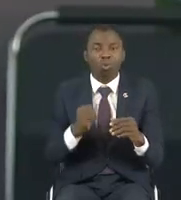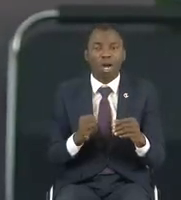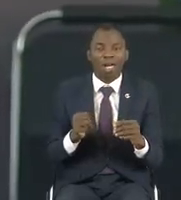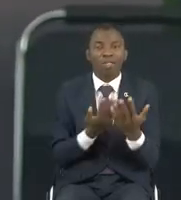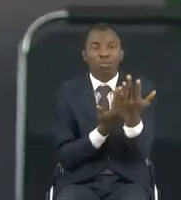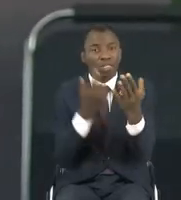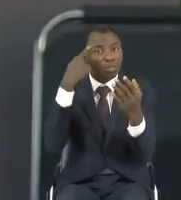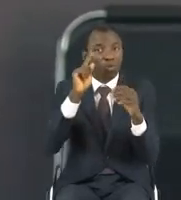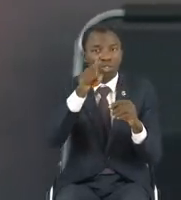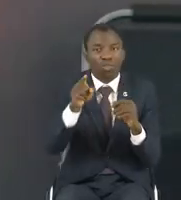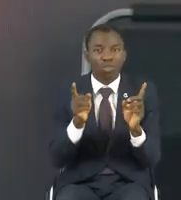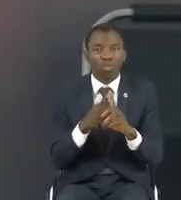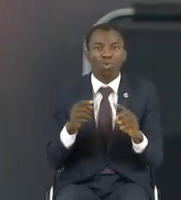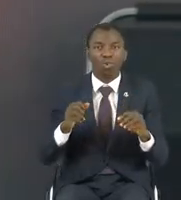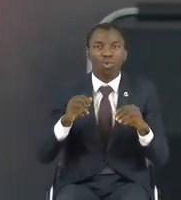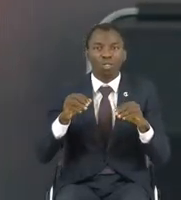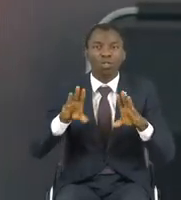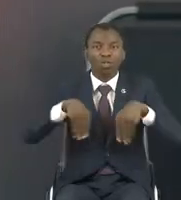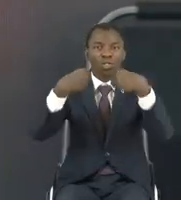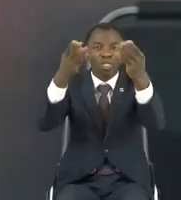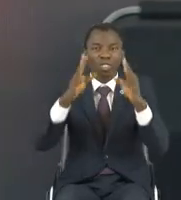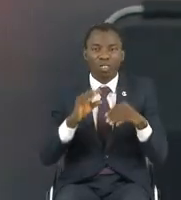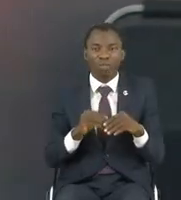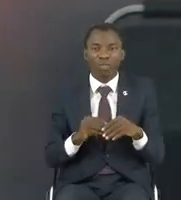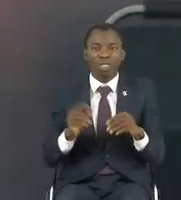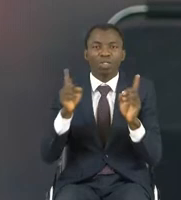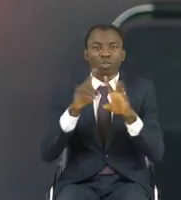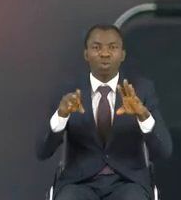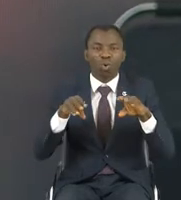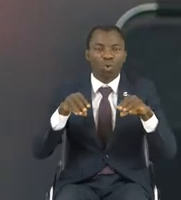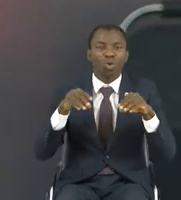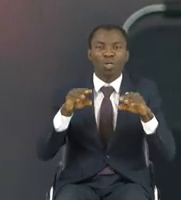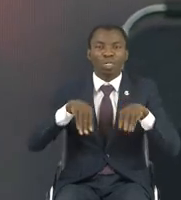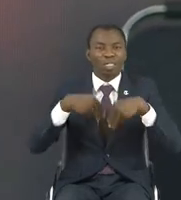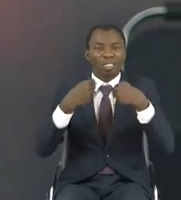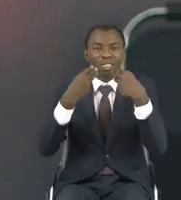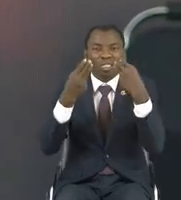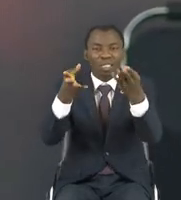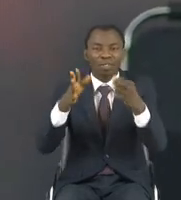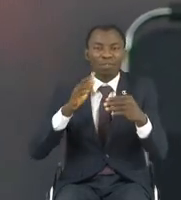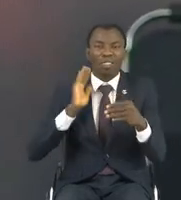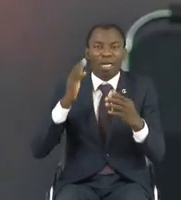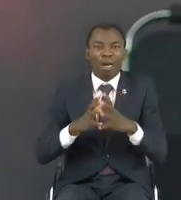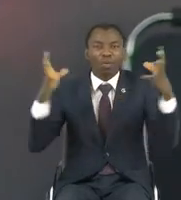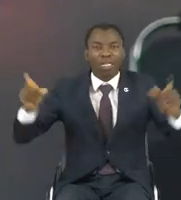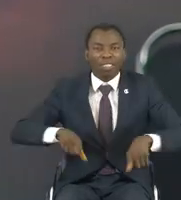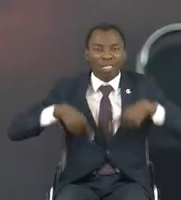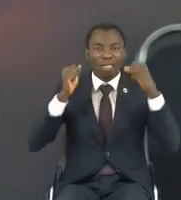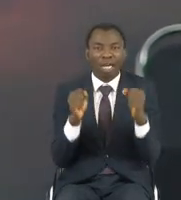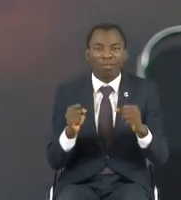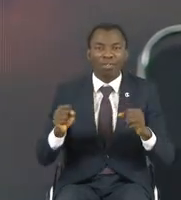to deliver life, deliver abundant life, deliver joy,